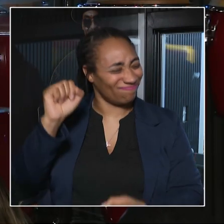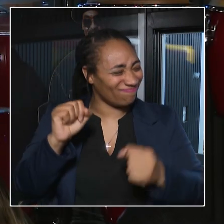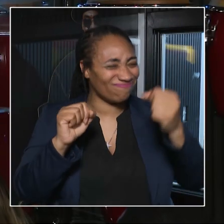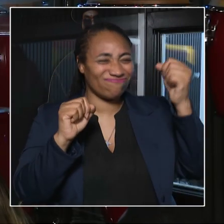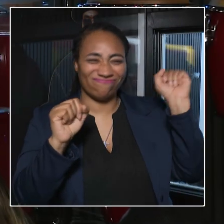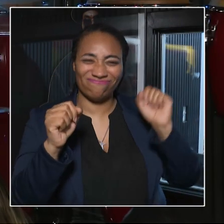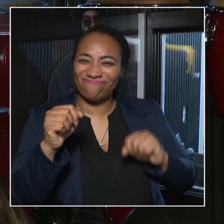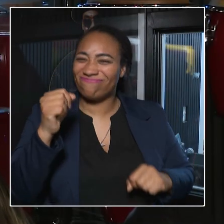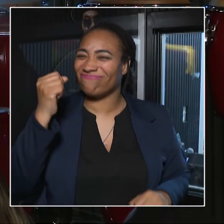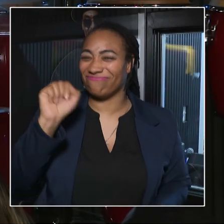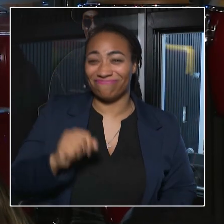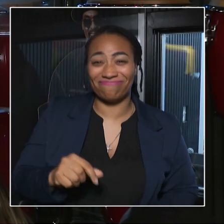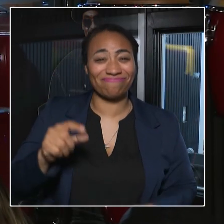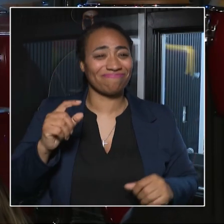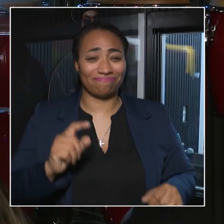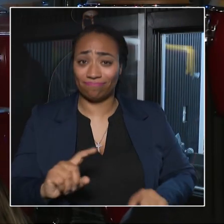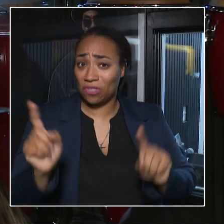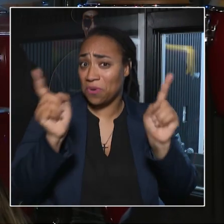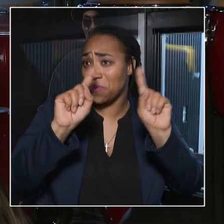come on, Wayne.